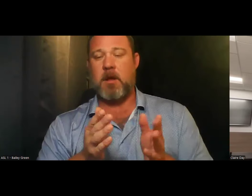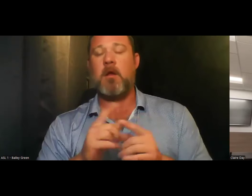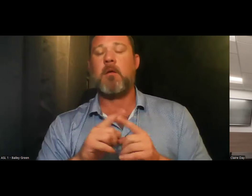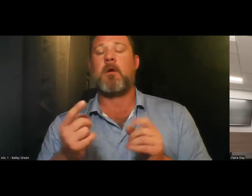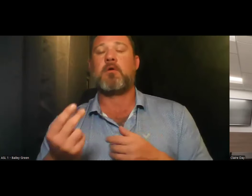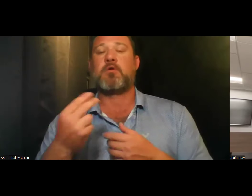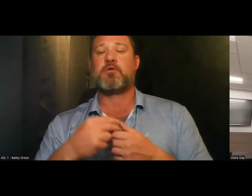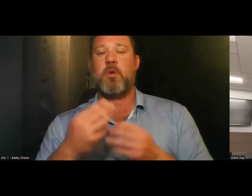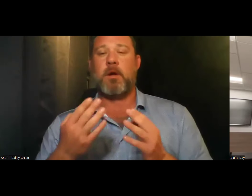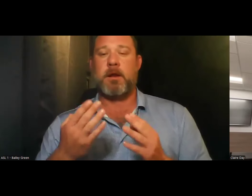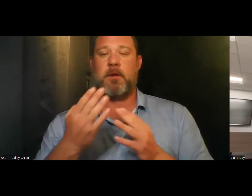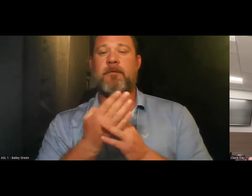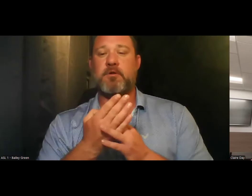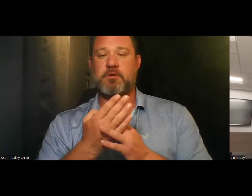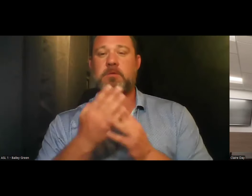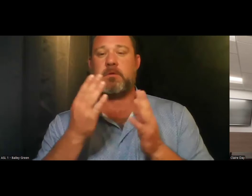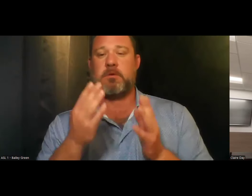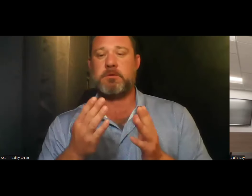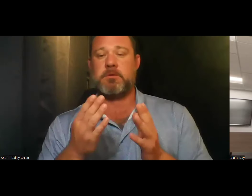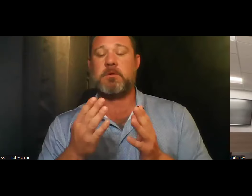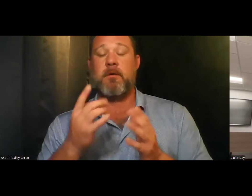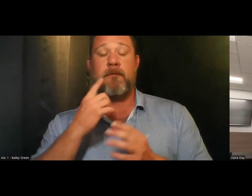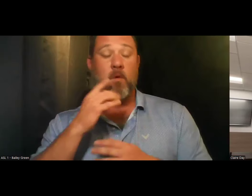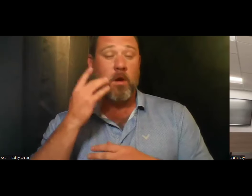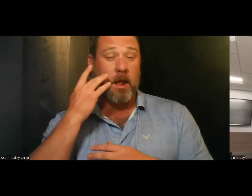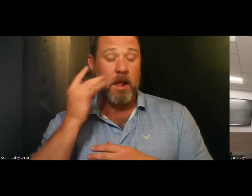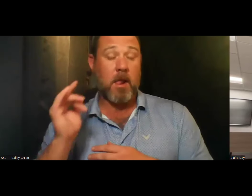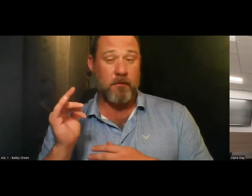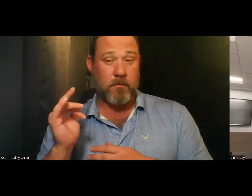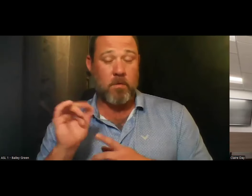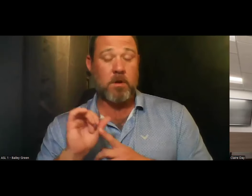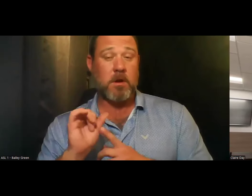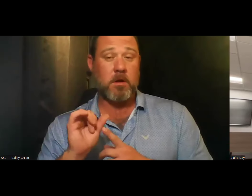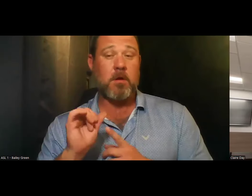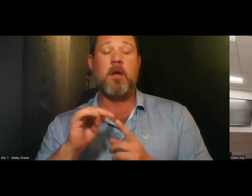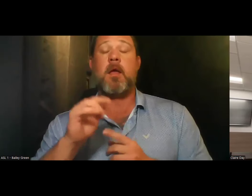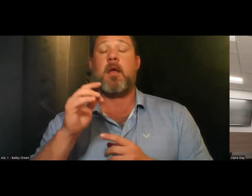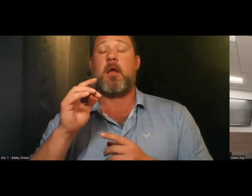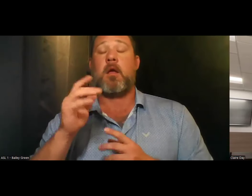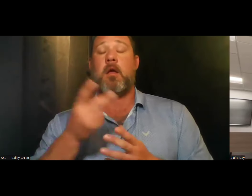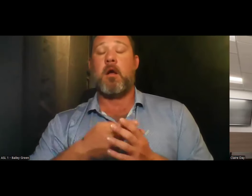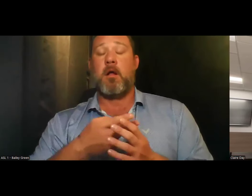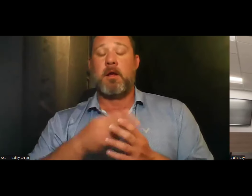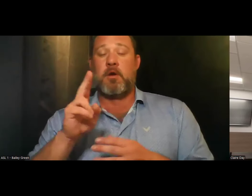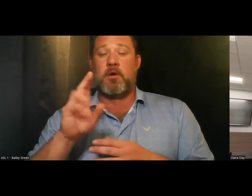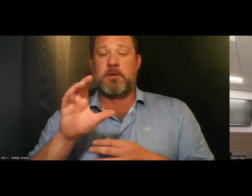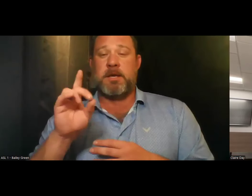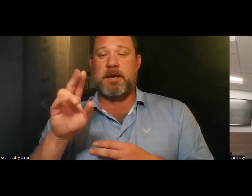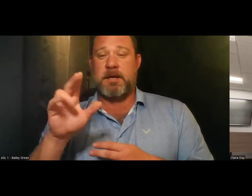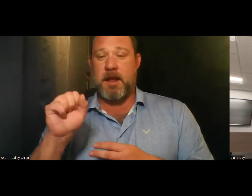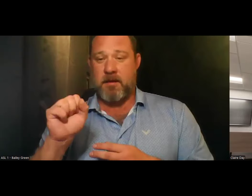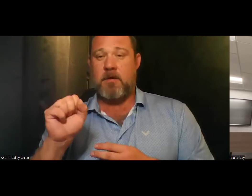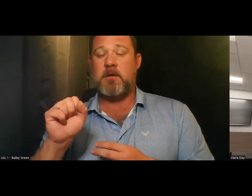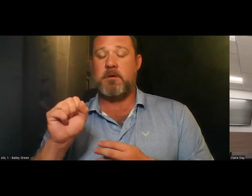with an interventionist who was, in the case of California, a colleague at UC Davis, to really teach